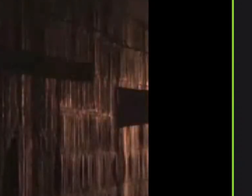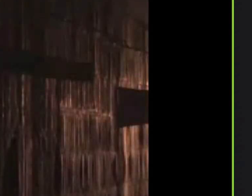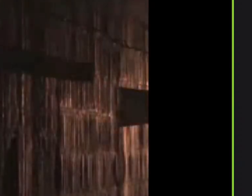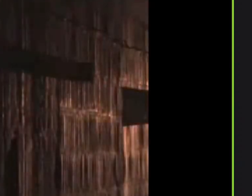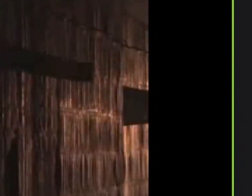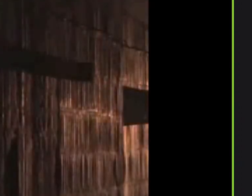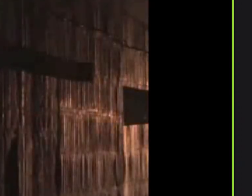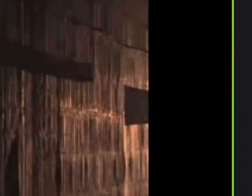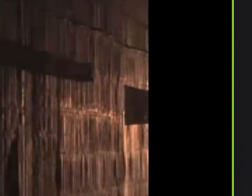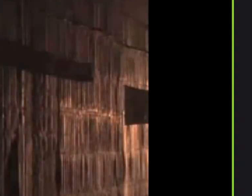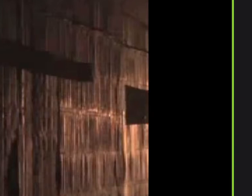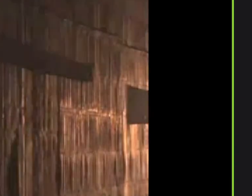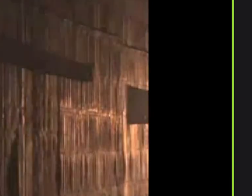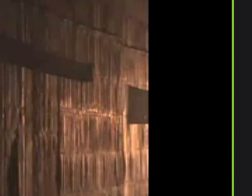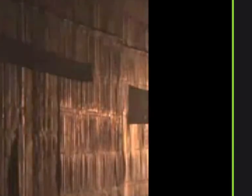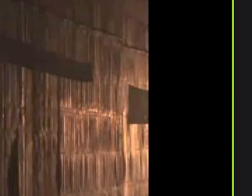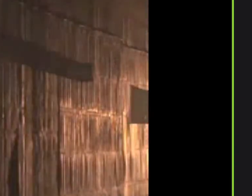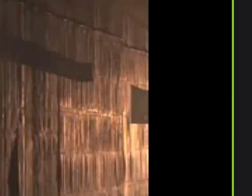fast, right?